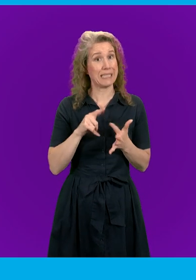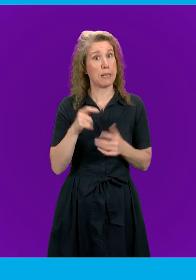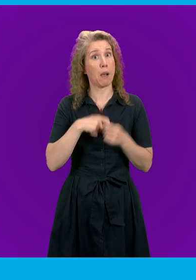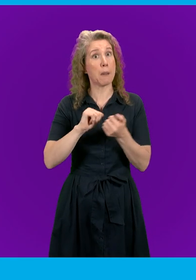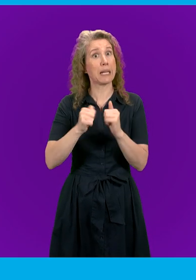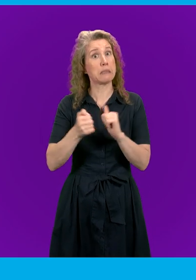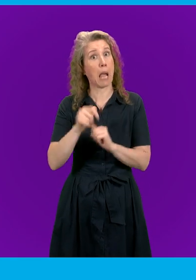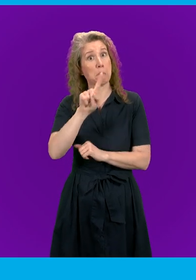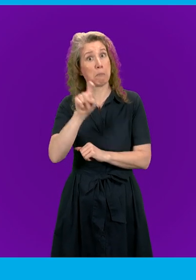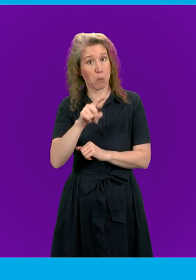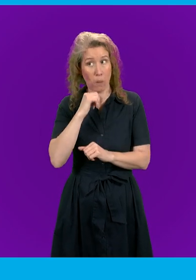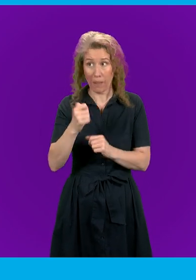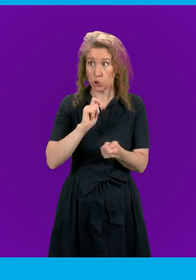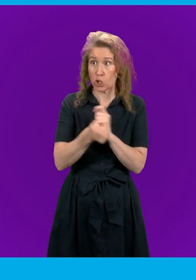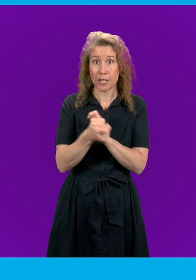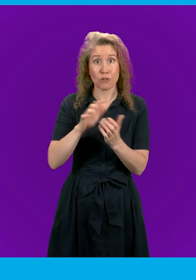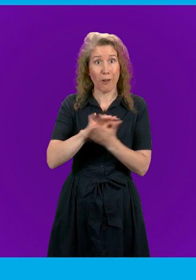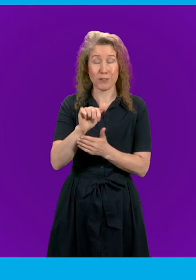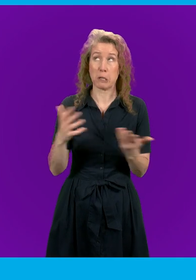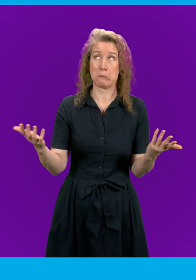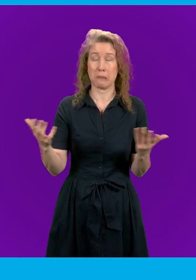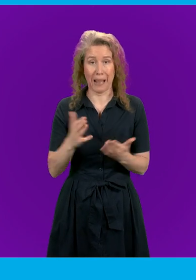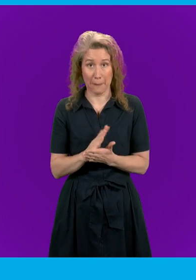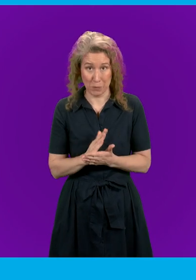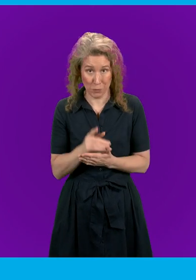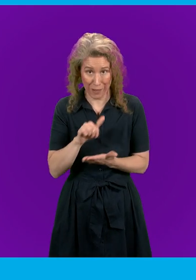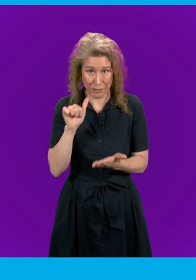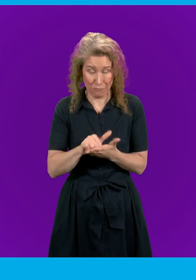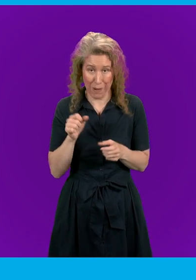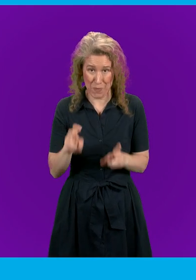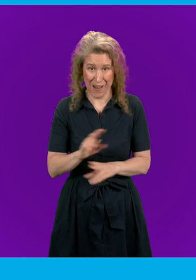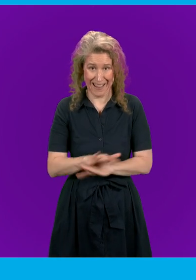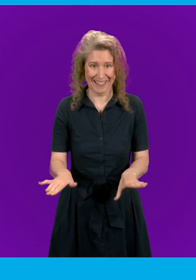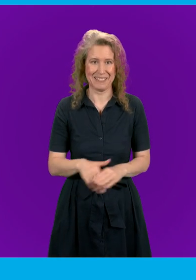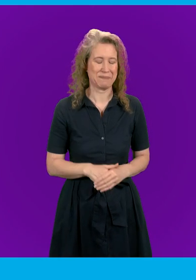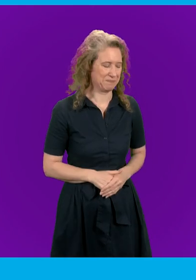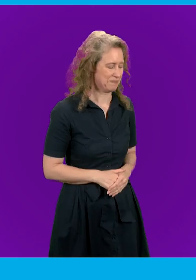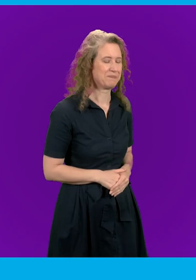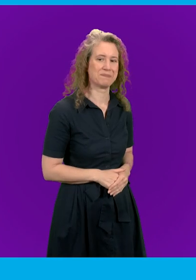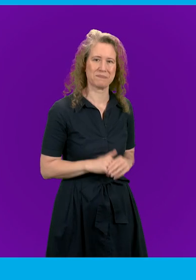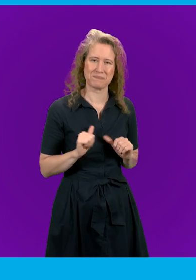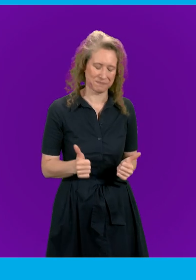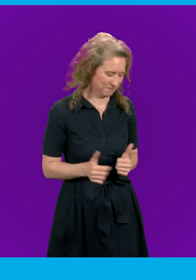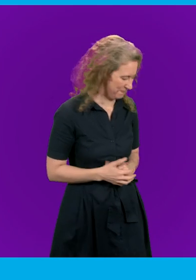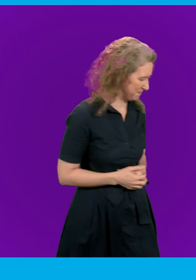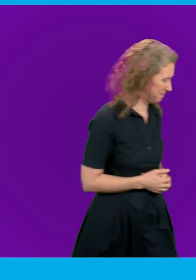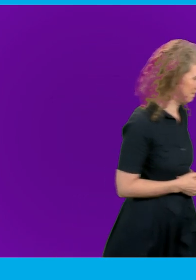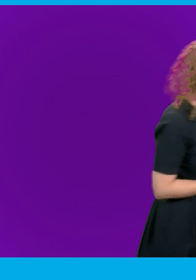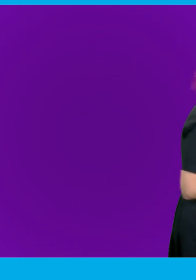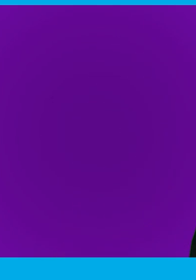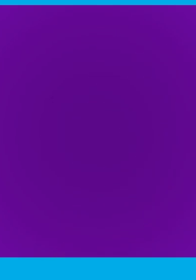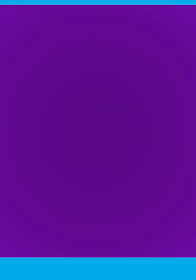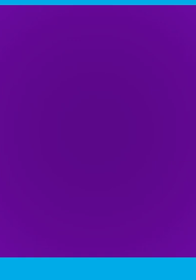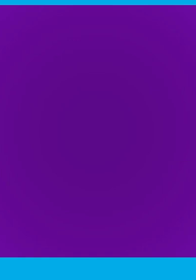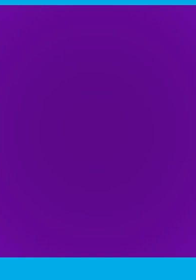examined subject, whether that would change things, but I'm not sure. I'm not sure that would be the right way to go. And does that, yeah? I